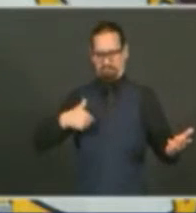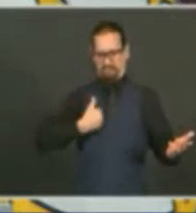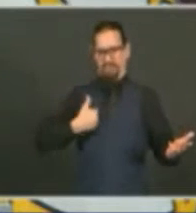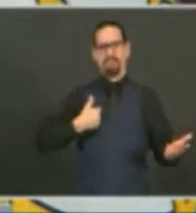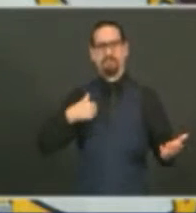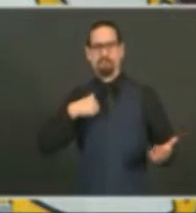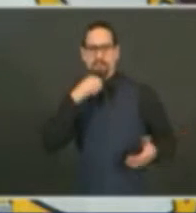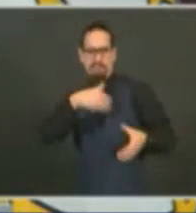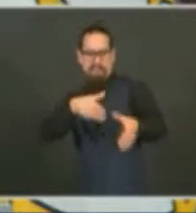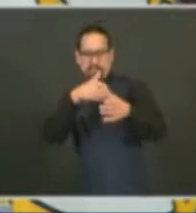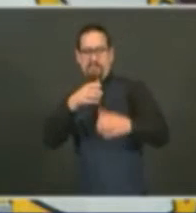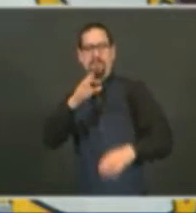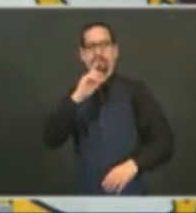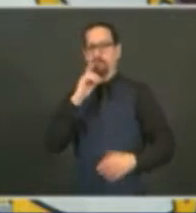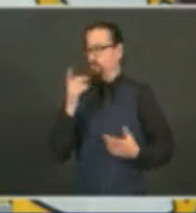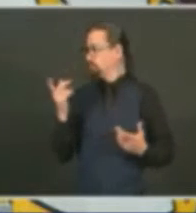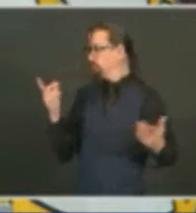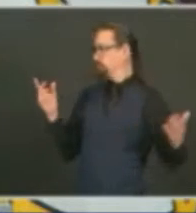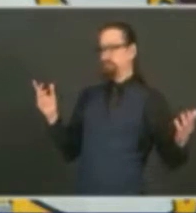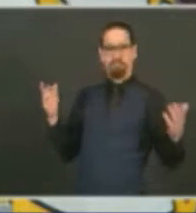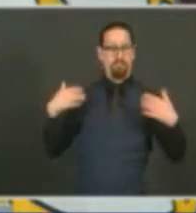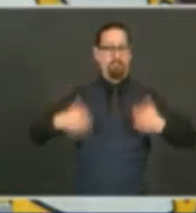miraculously effective vaccine.